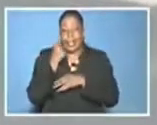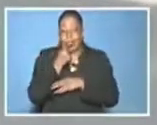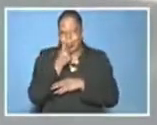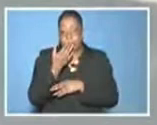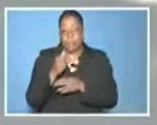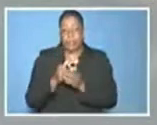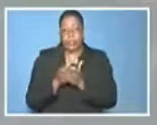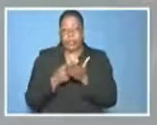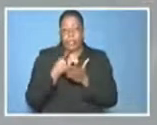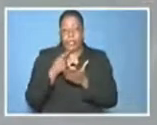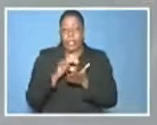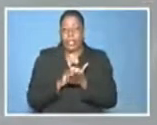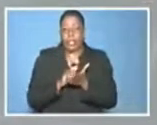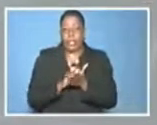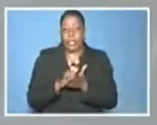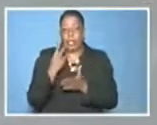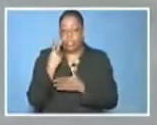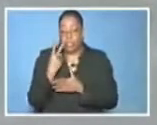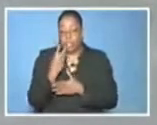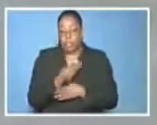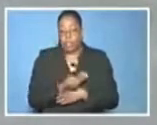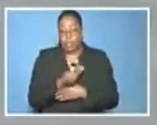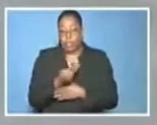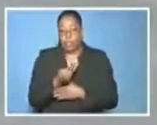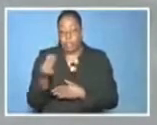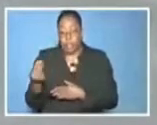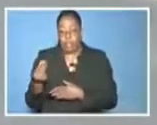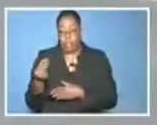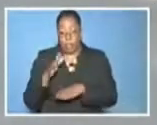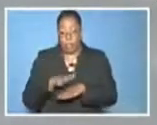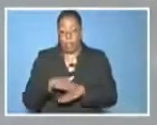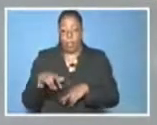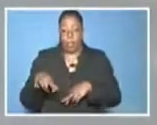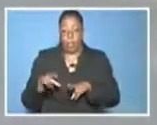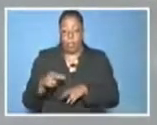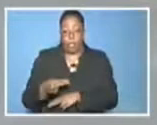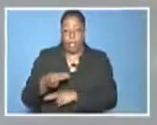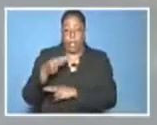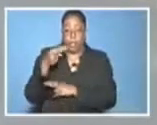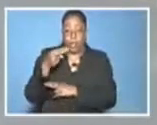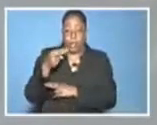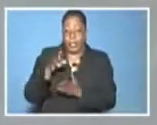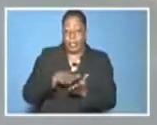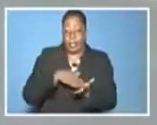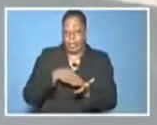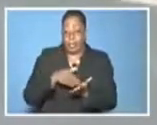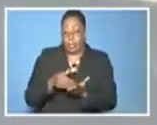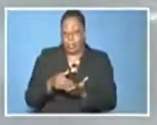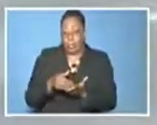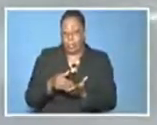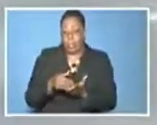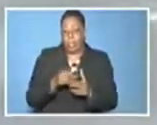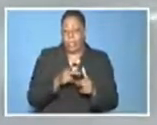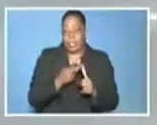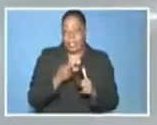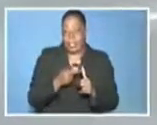point out that there are typically two materials that you can stripe the roads with. One is the high-grade traffic paint, and the second